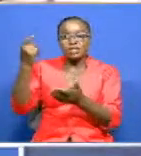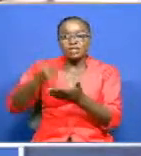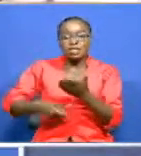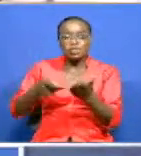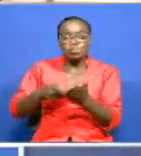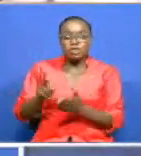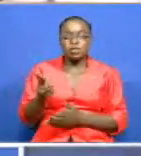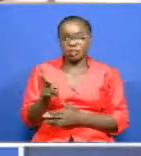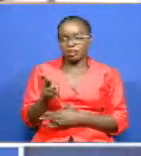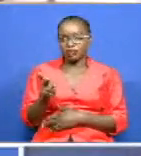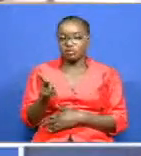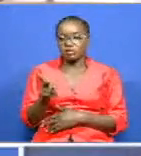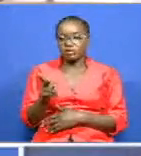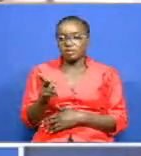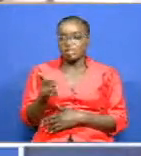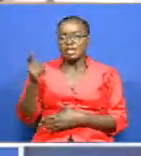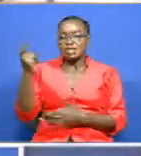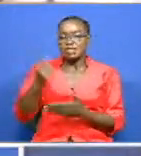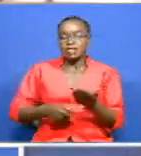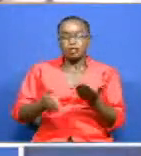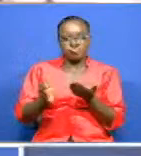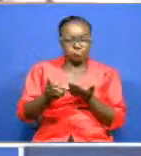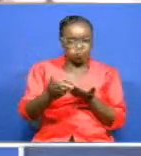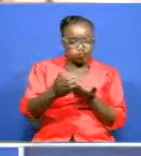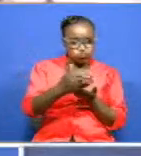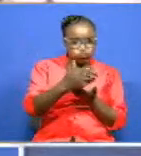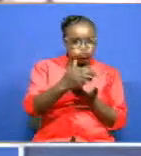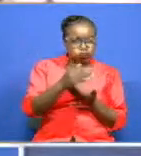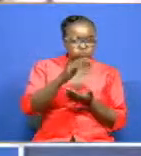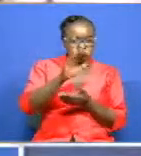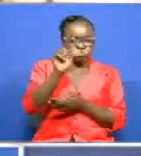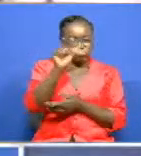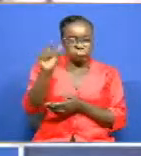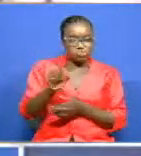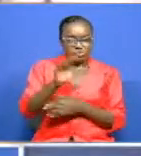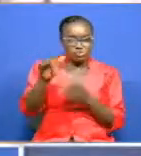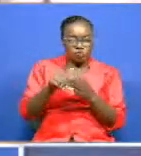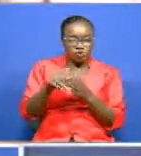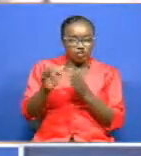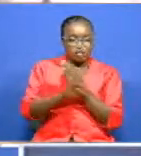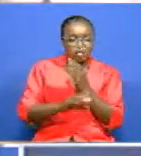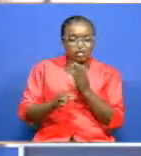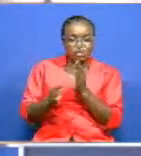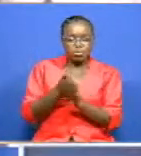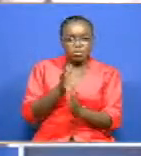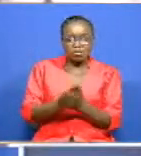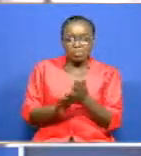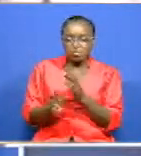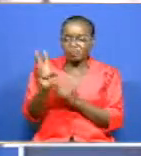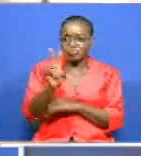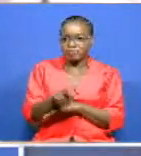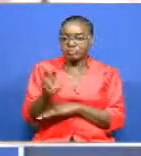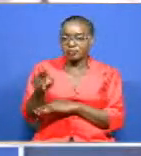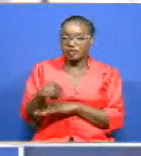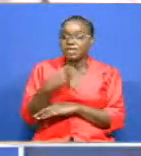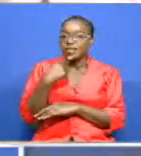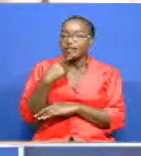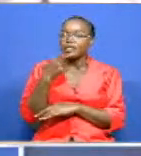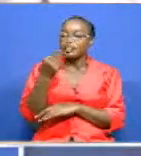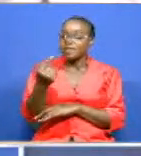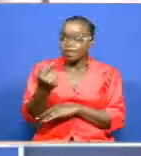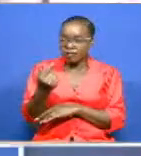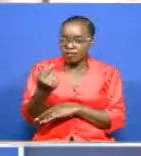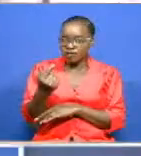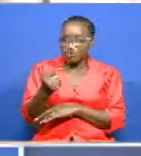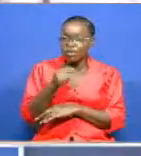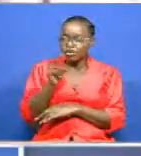taxes. Taxes are collected in all regions of this country without discrimination. Therefore, don't discriminate